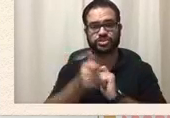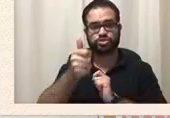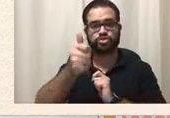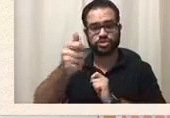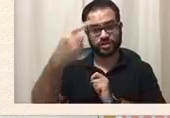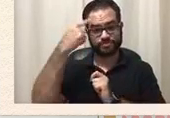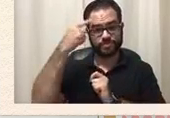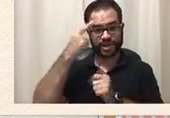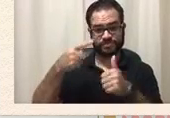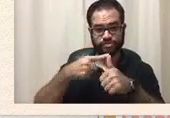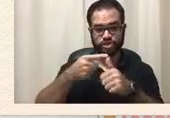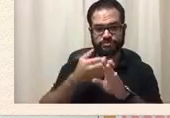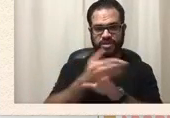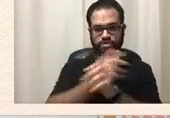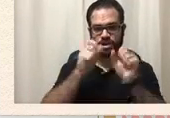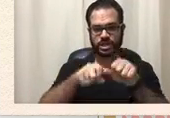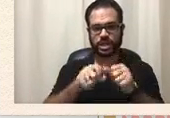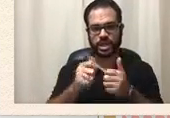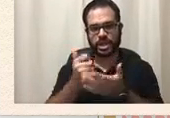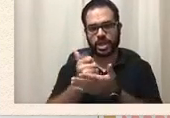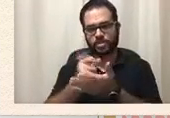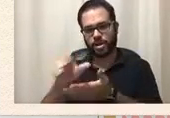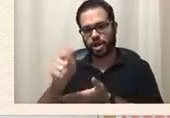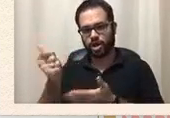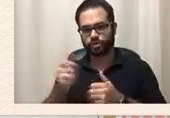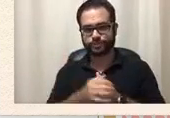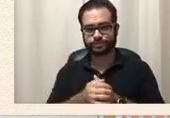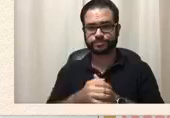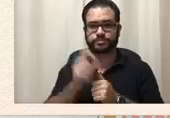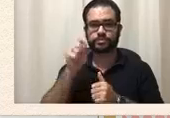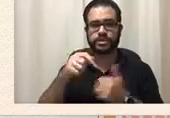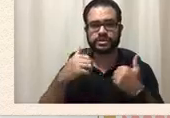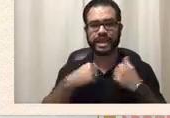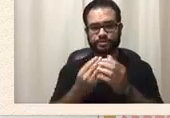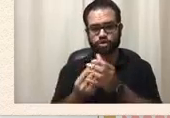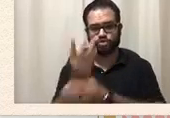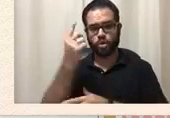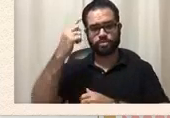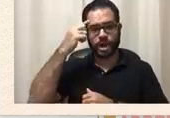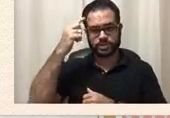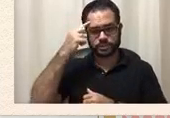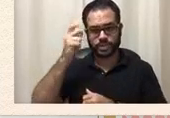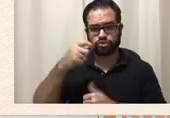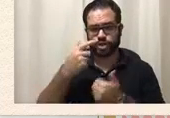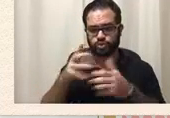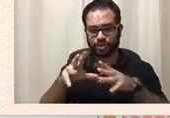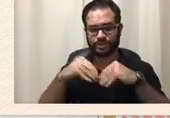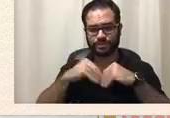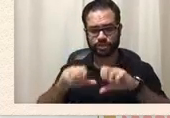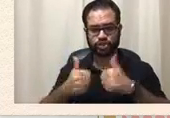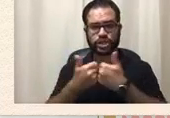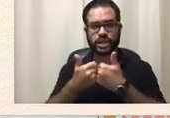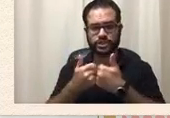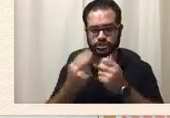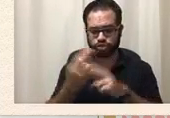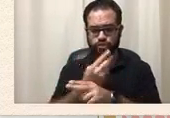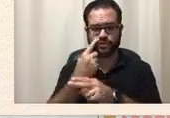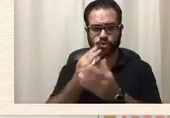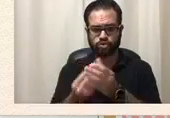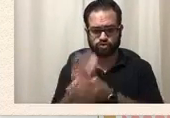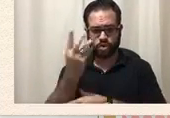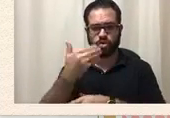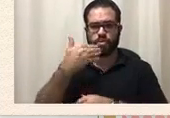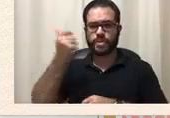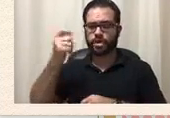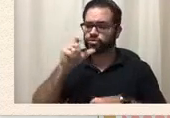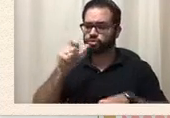mindset. Accept the challenges in life and use them to grow and help you be better. Don't focus on the fixed